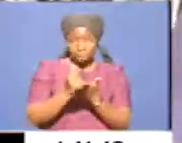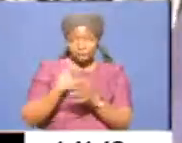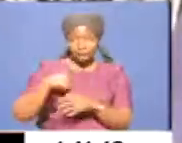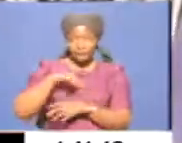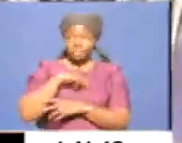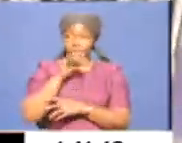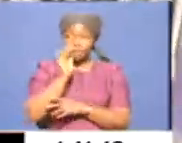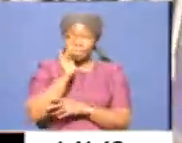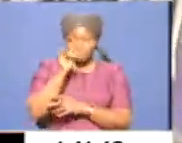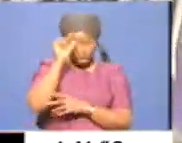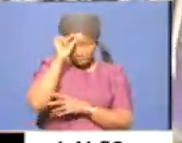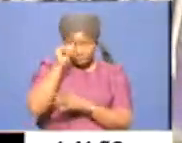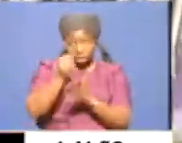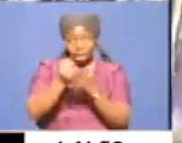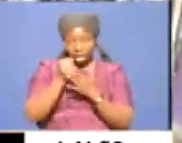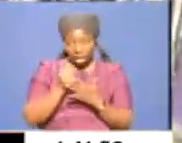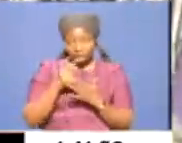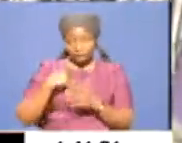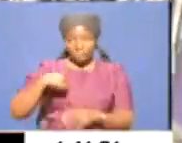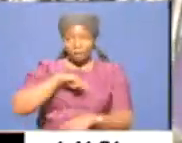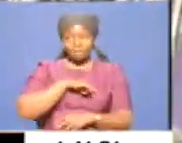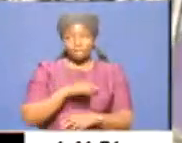kati iweze kutusaidia.